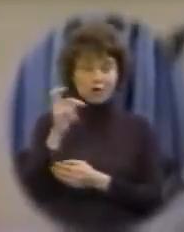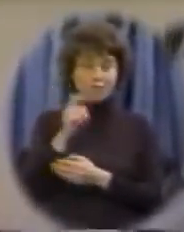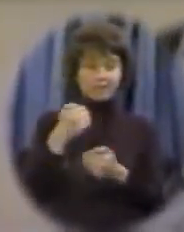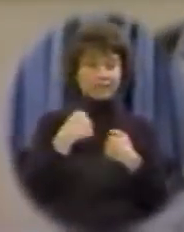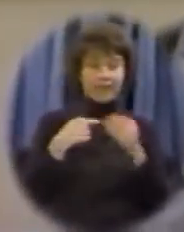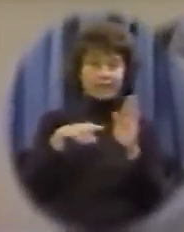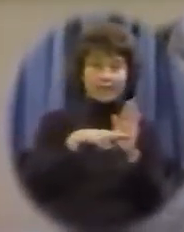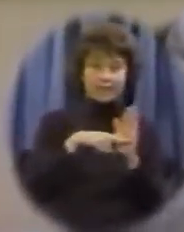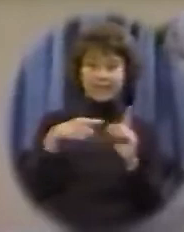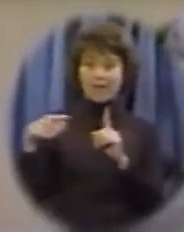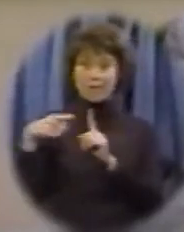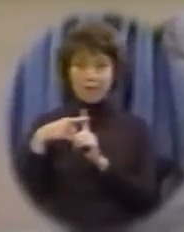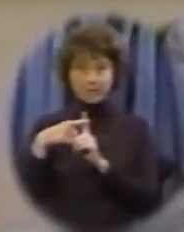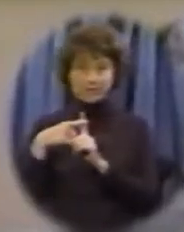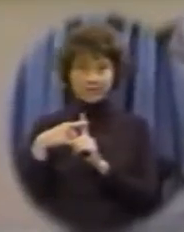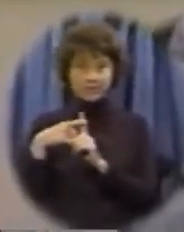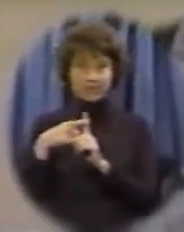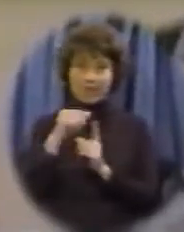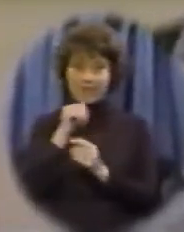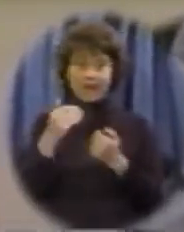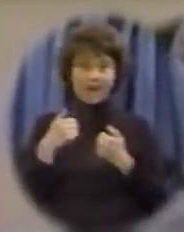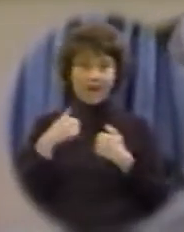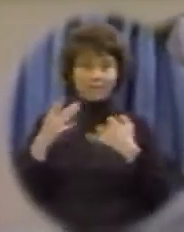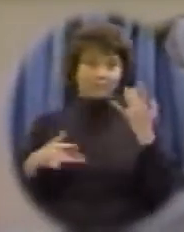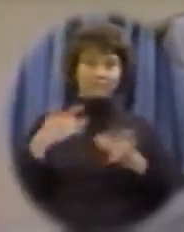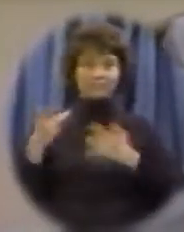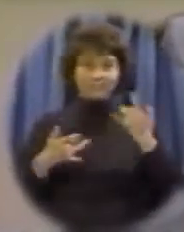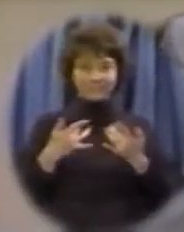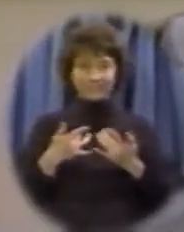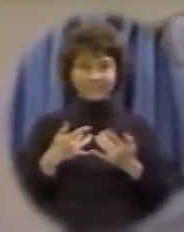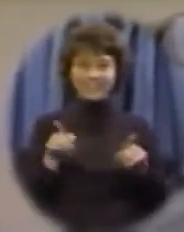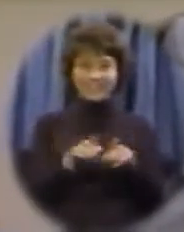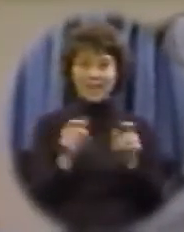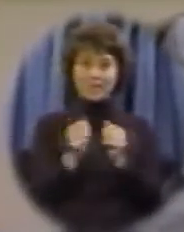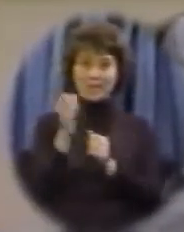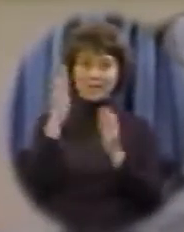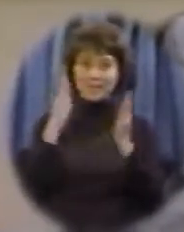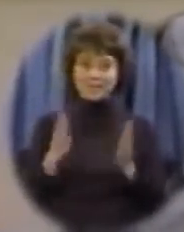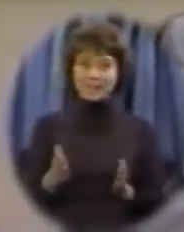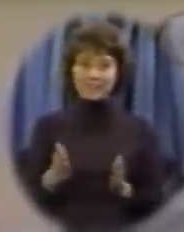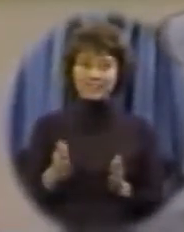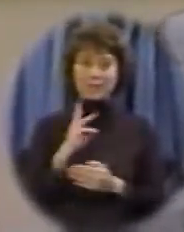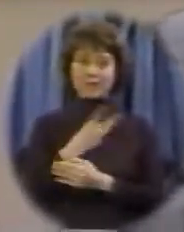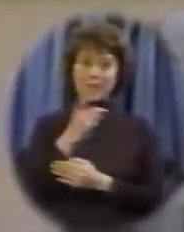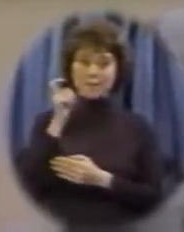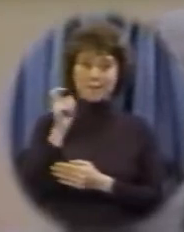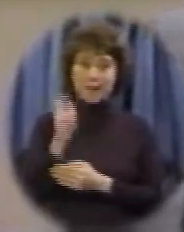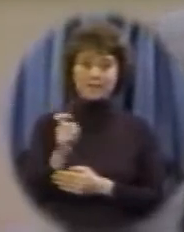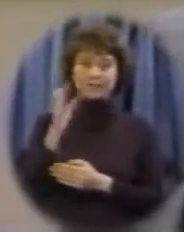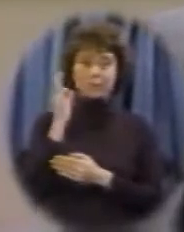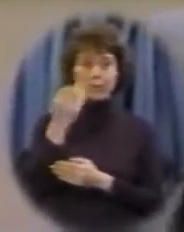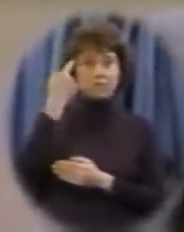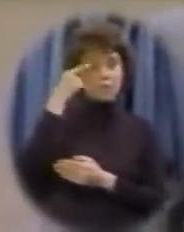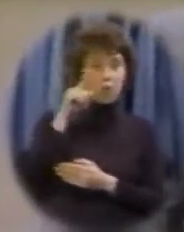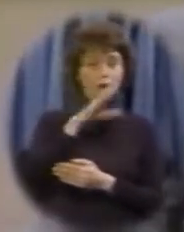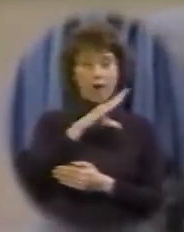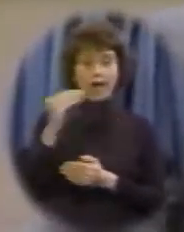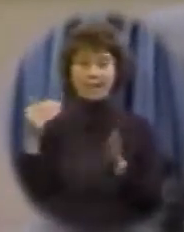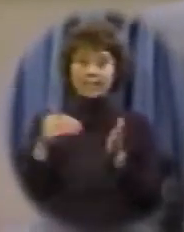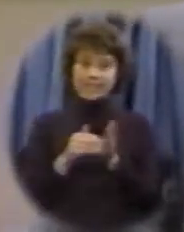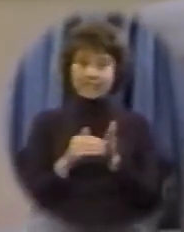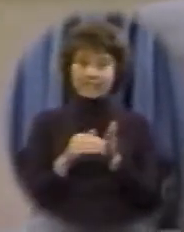So we got to have a little preaching against. And so that's what he's doing. And so I thank God for it. I thank God for